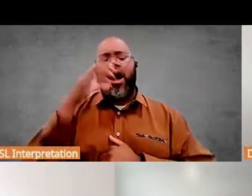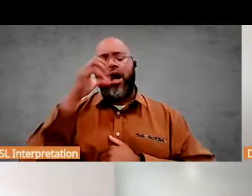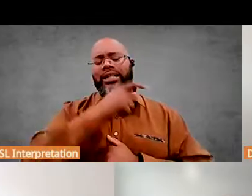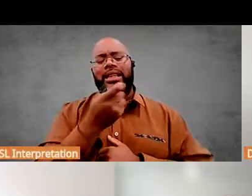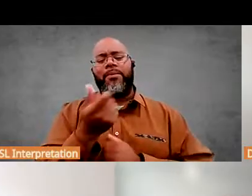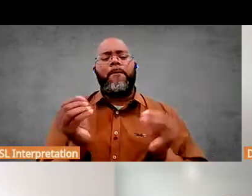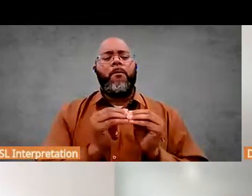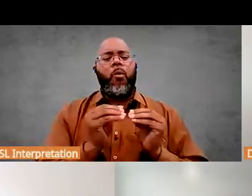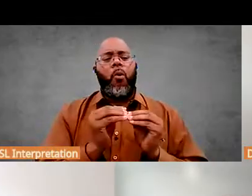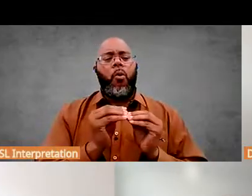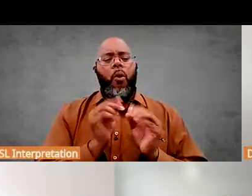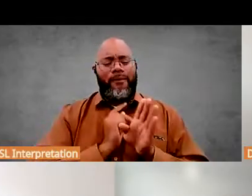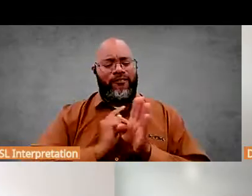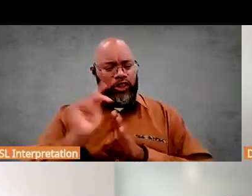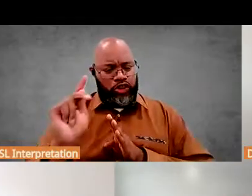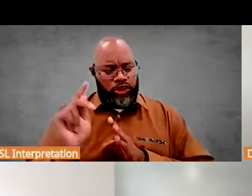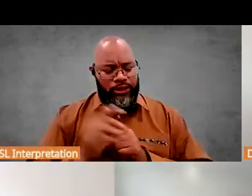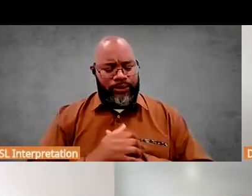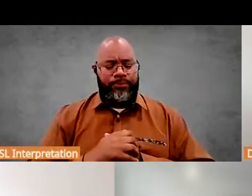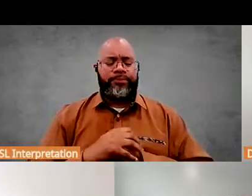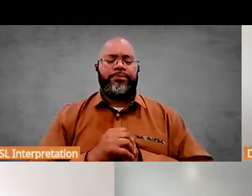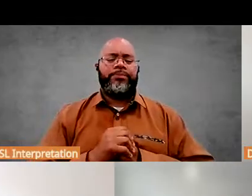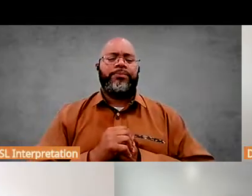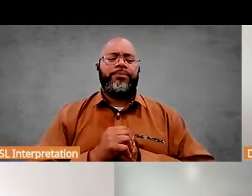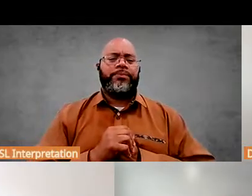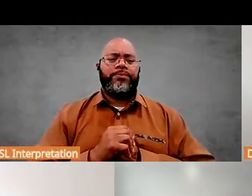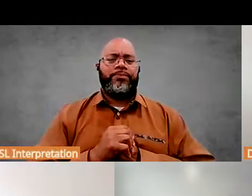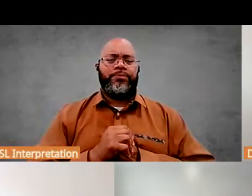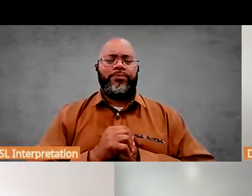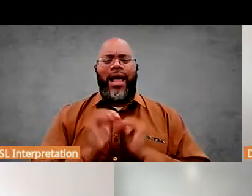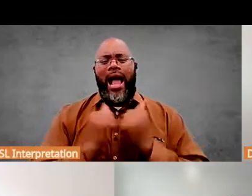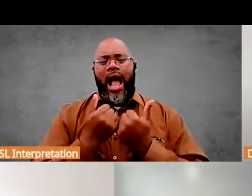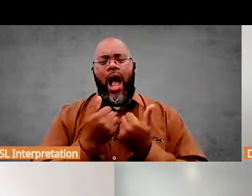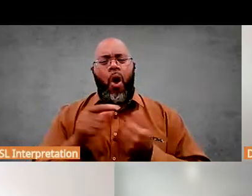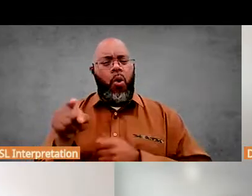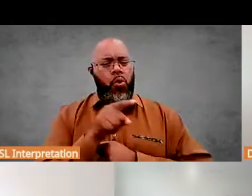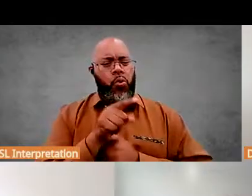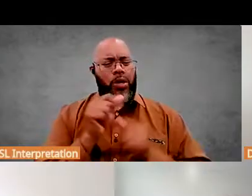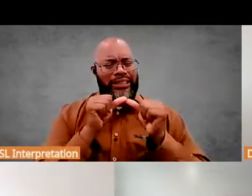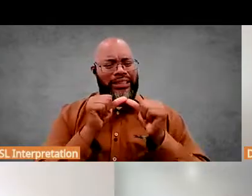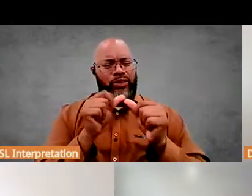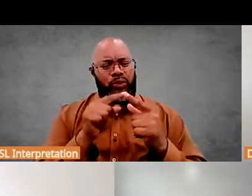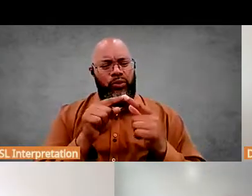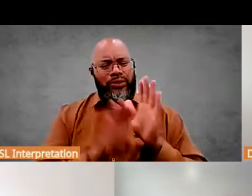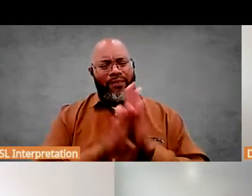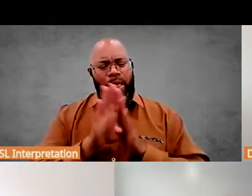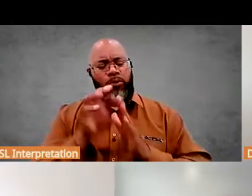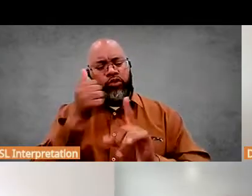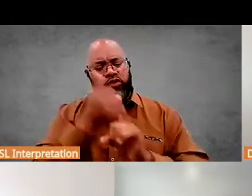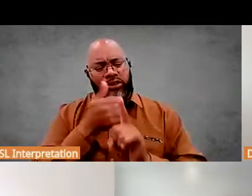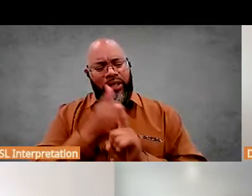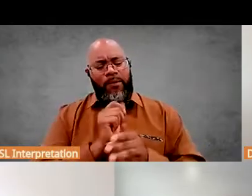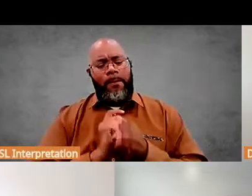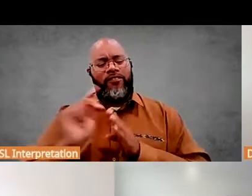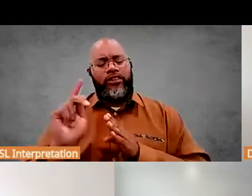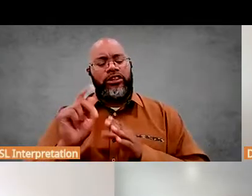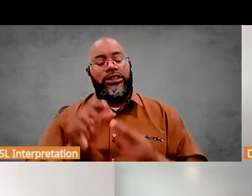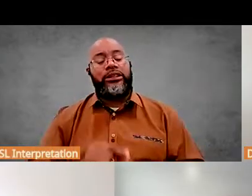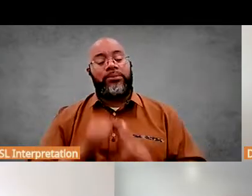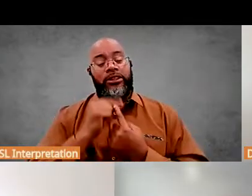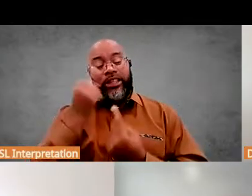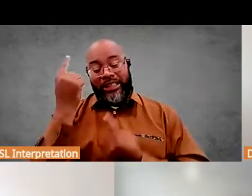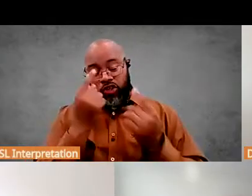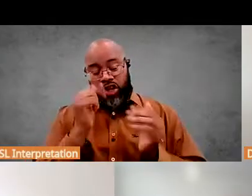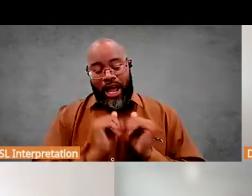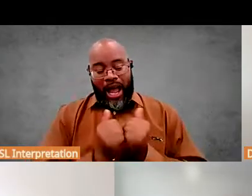like professionally, um, how do you continue to like develop yourself professionally, especially considering